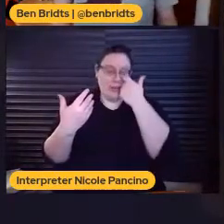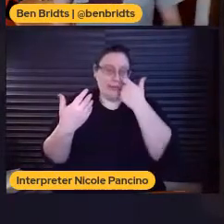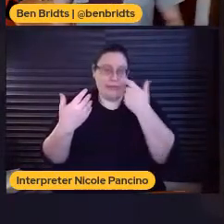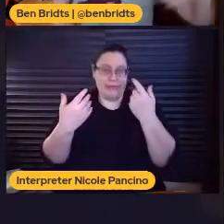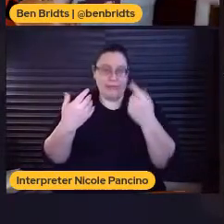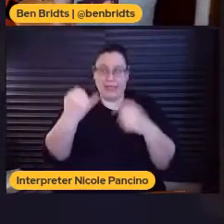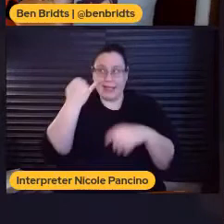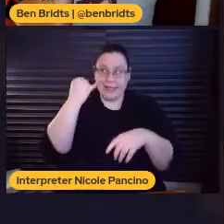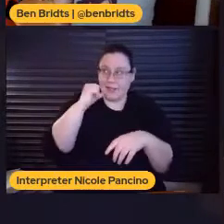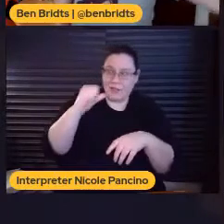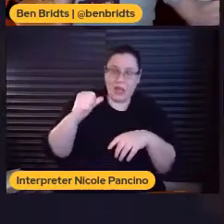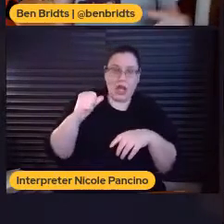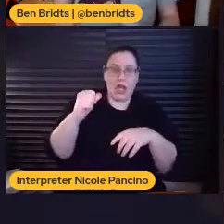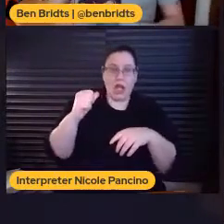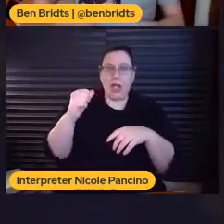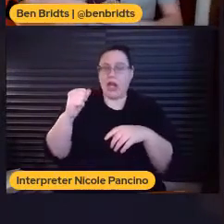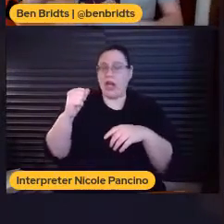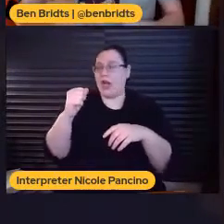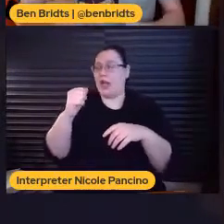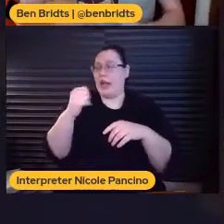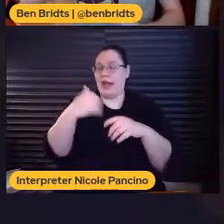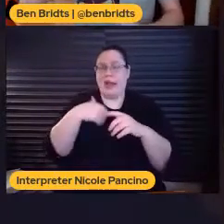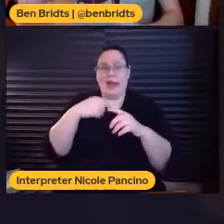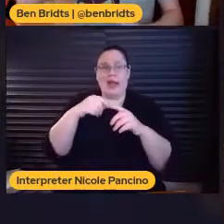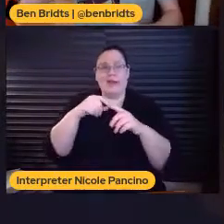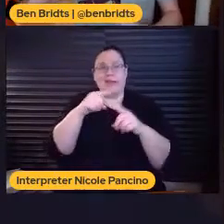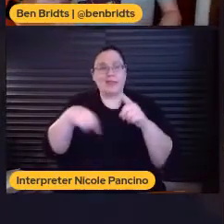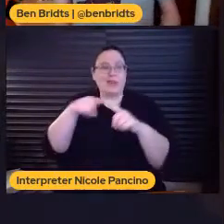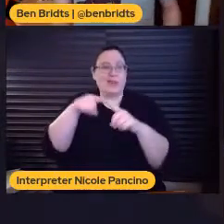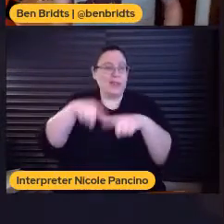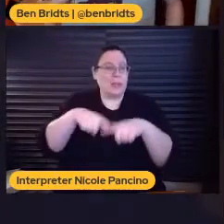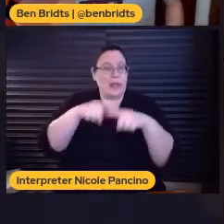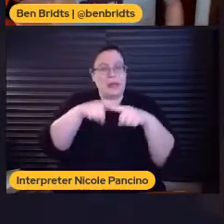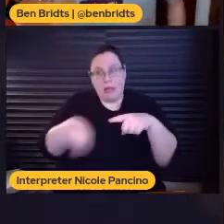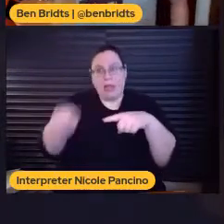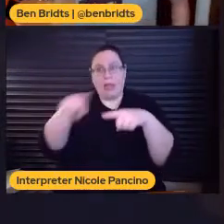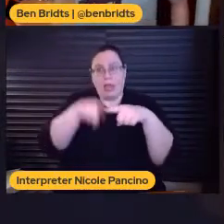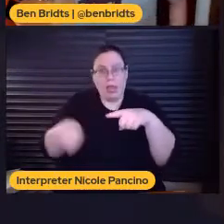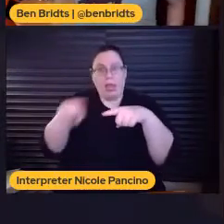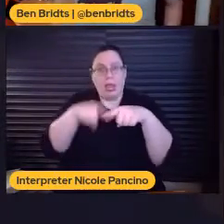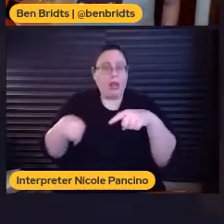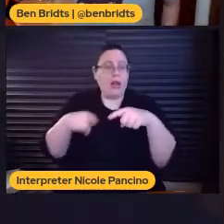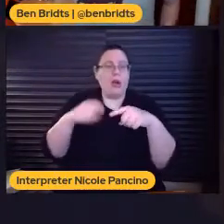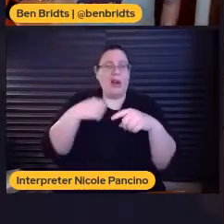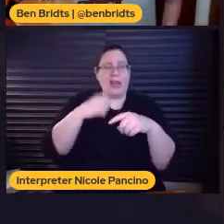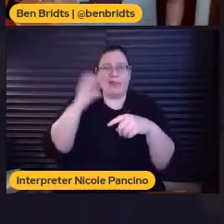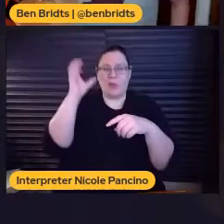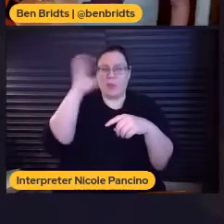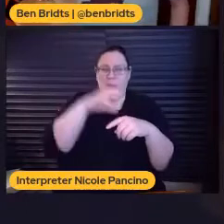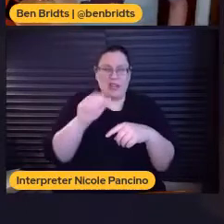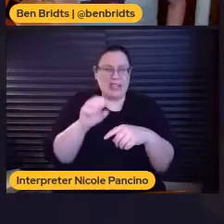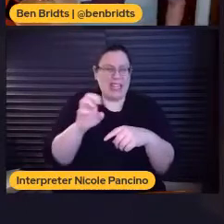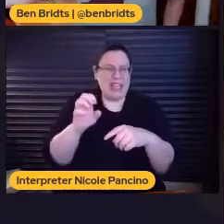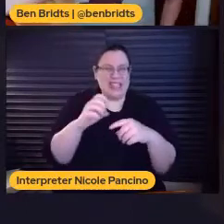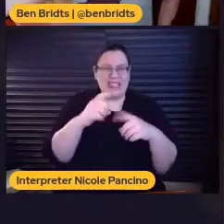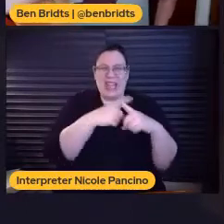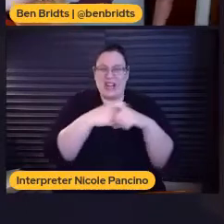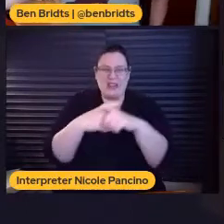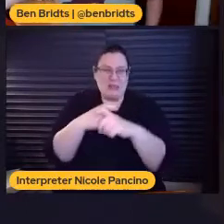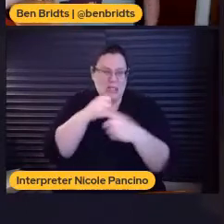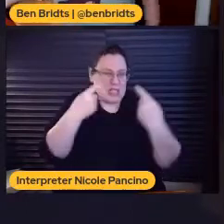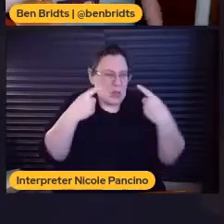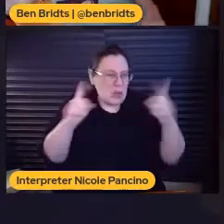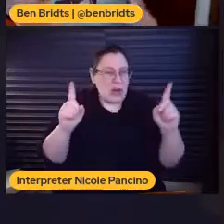otherwise I get a circular dependency, or we have this one weird edge case where encryption doesn't work, so we need to disable